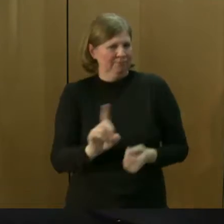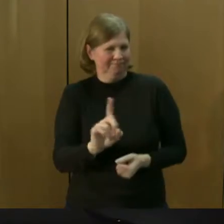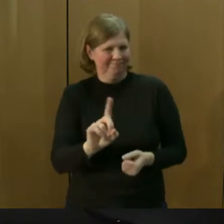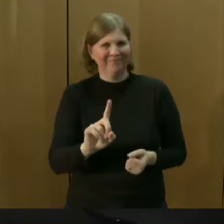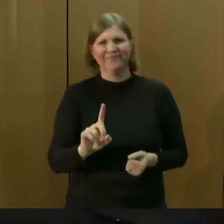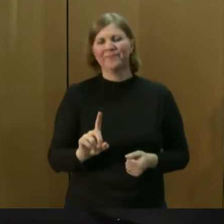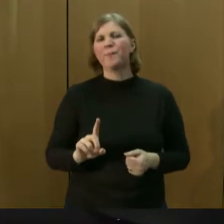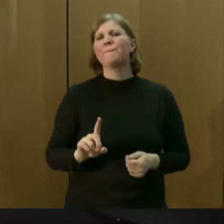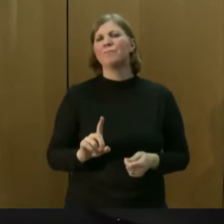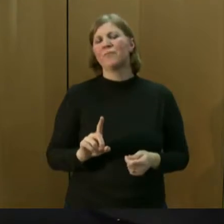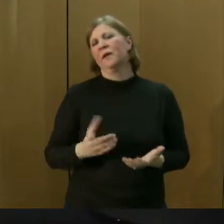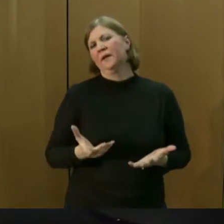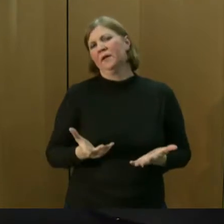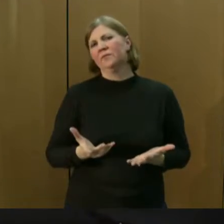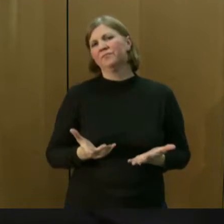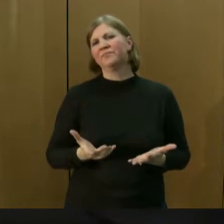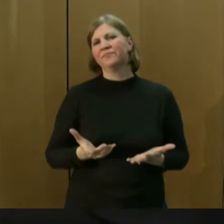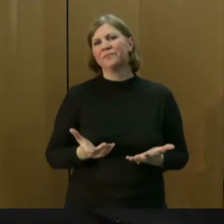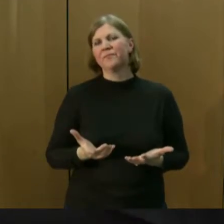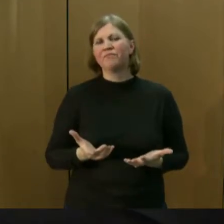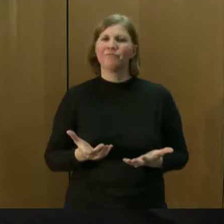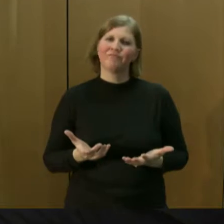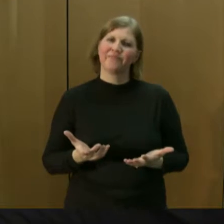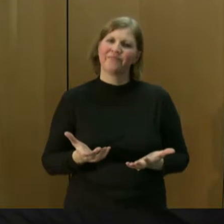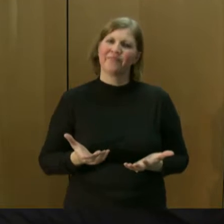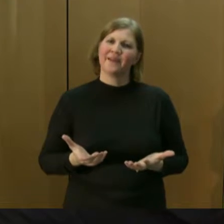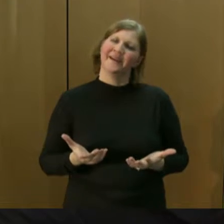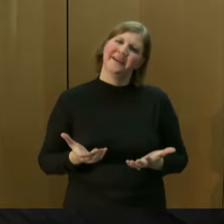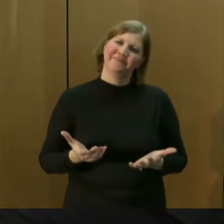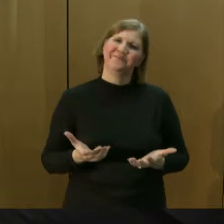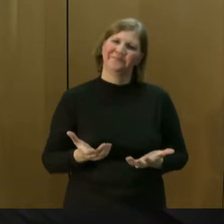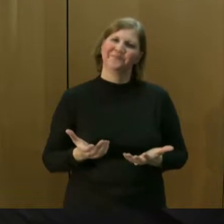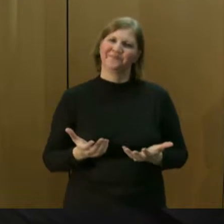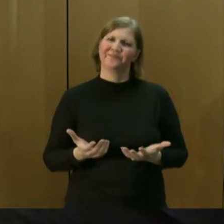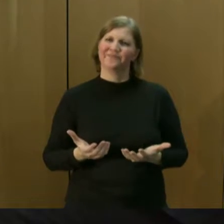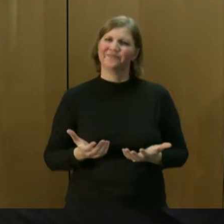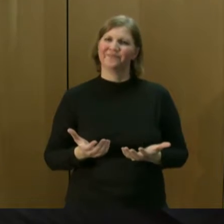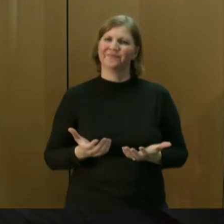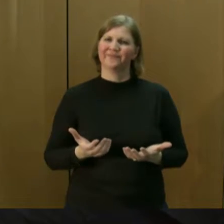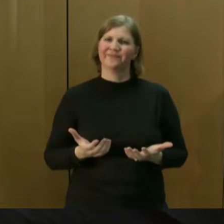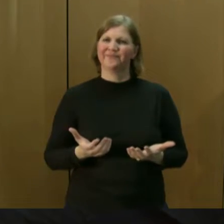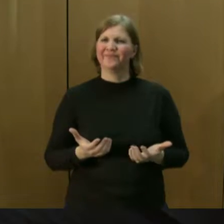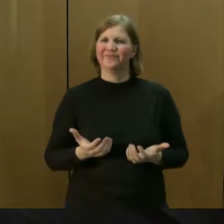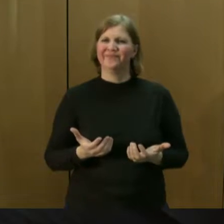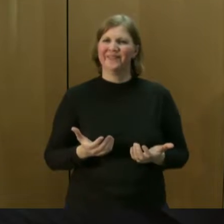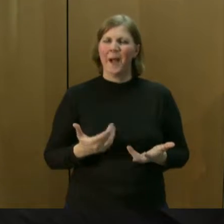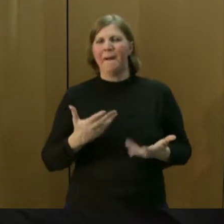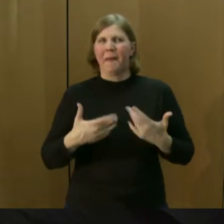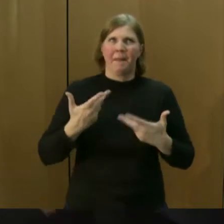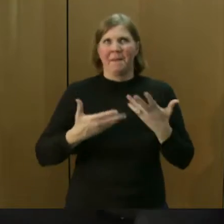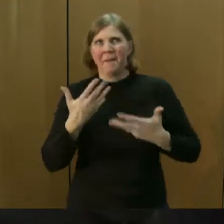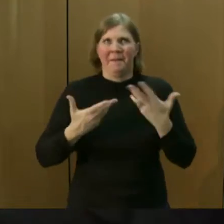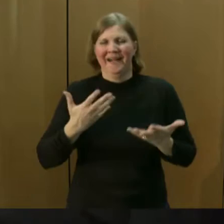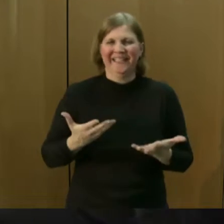We're going to cut that out. Live. Hi, could you tell me, do you have any tips on how you approach venues? Yeah,